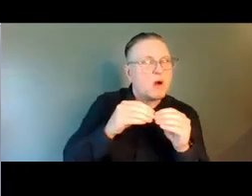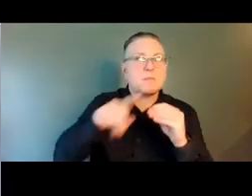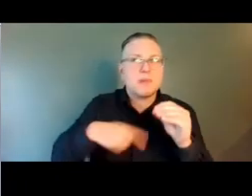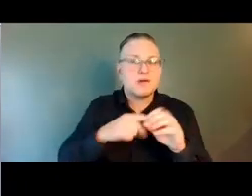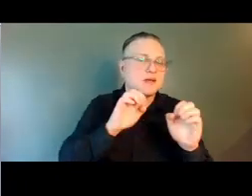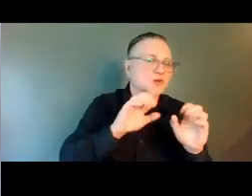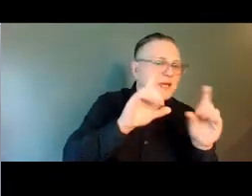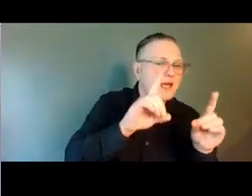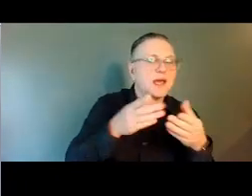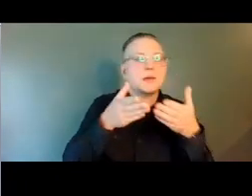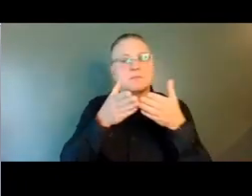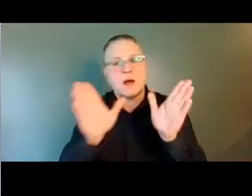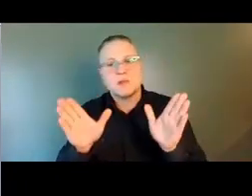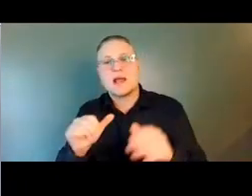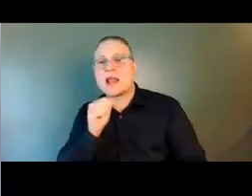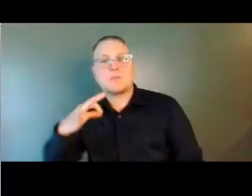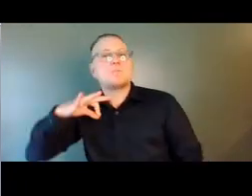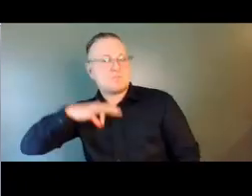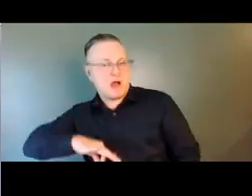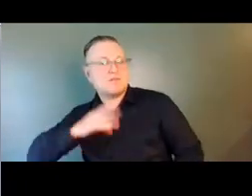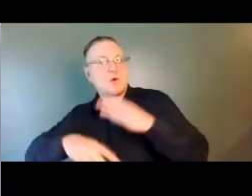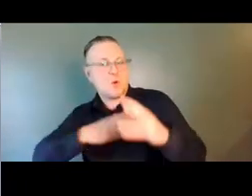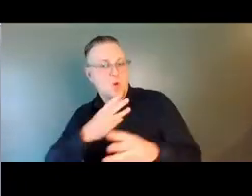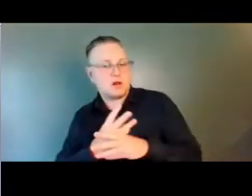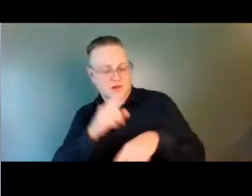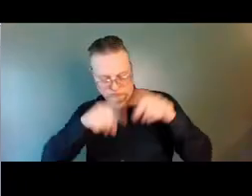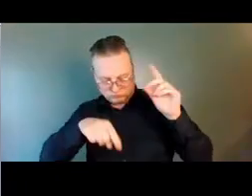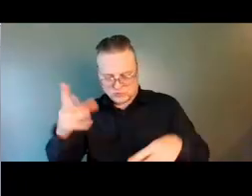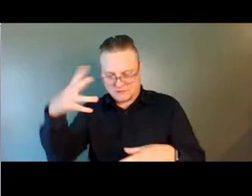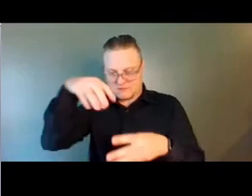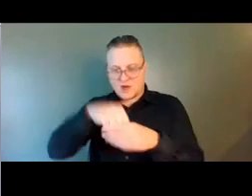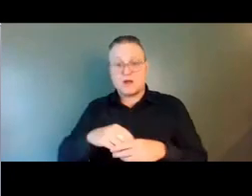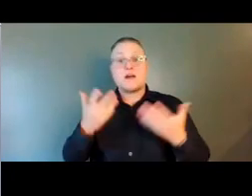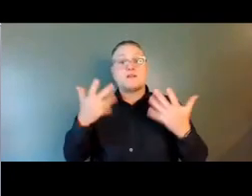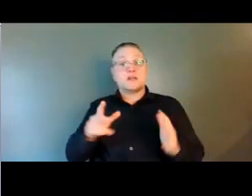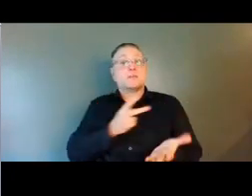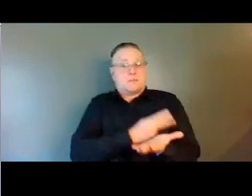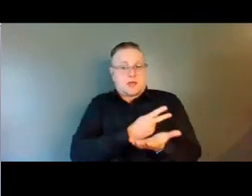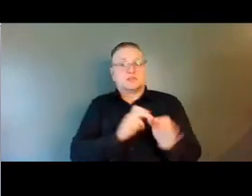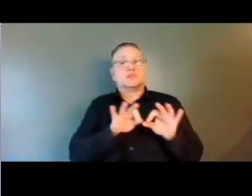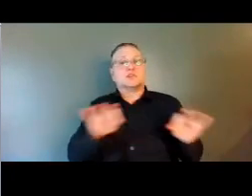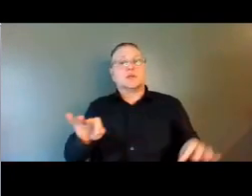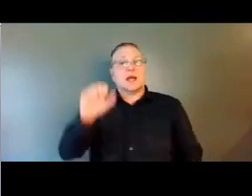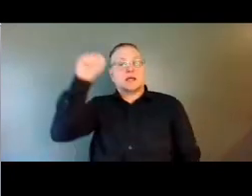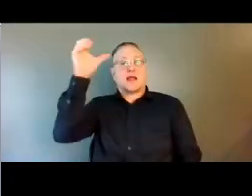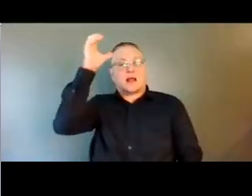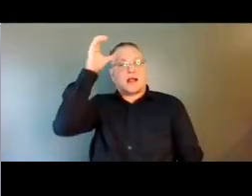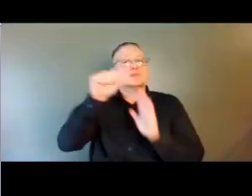sector and nonprofit world, doing various jobs after I completed a master's degree from St. Cloud State